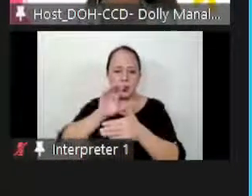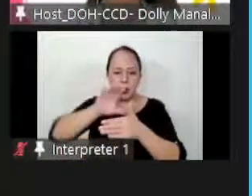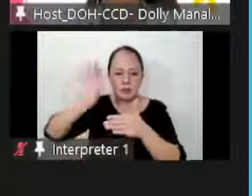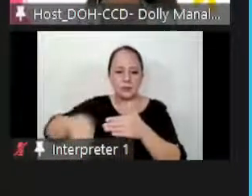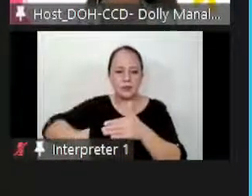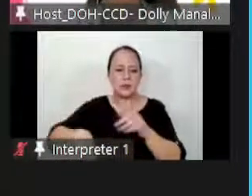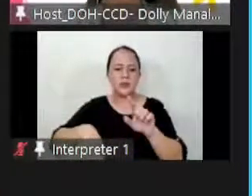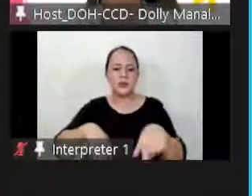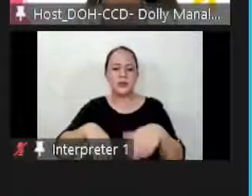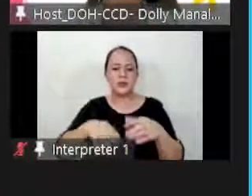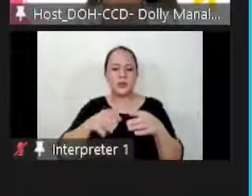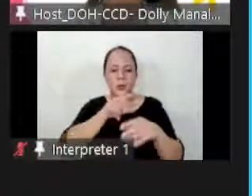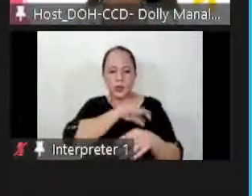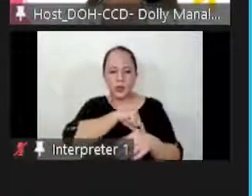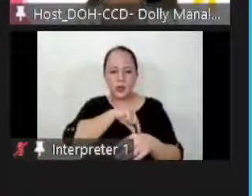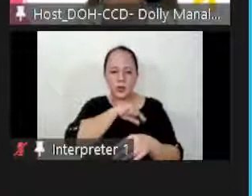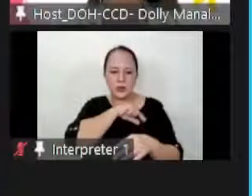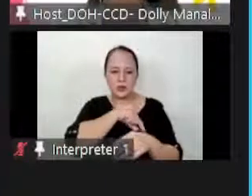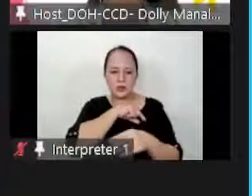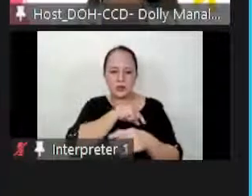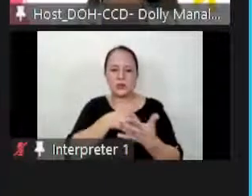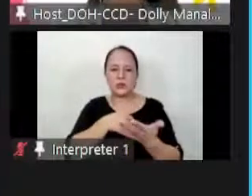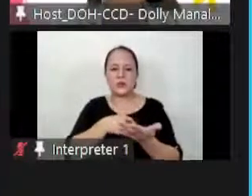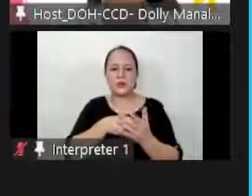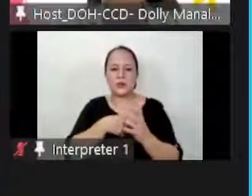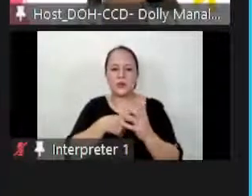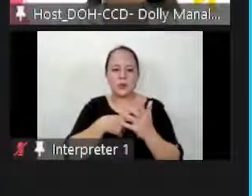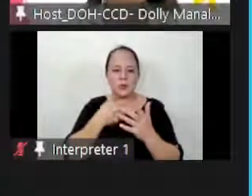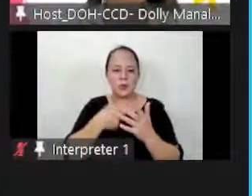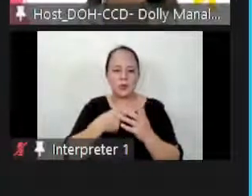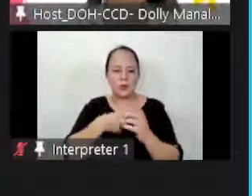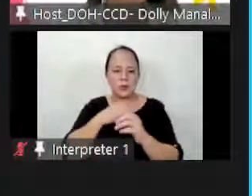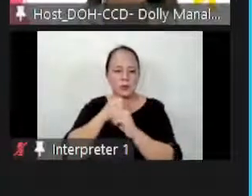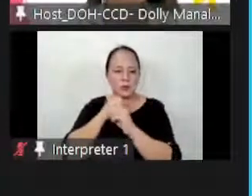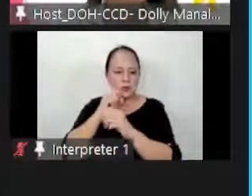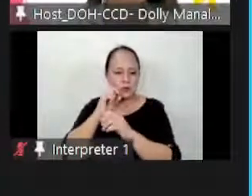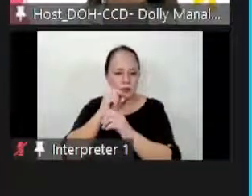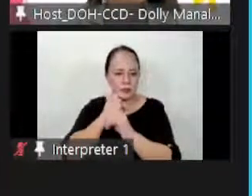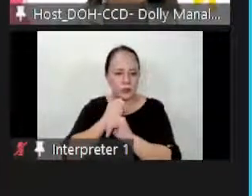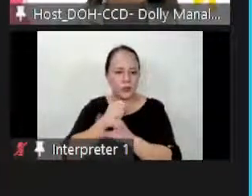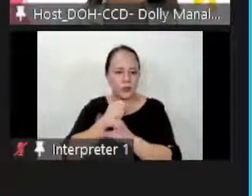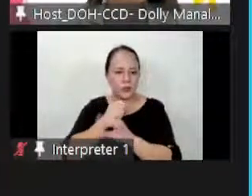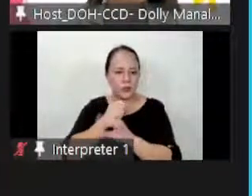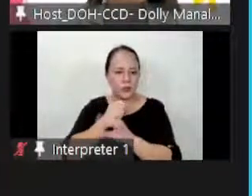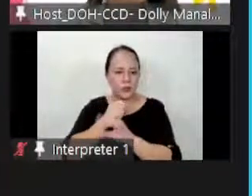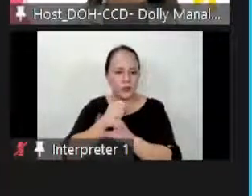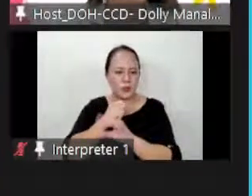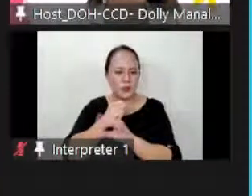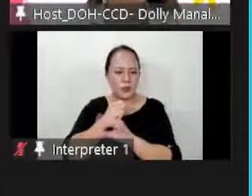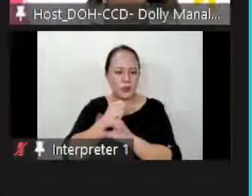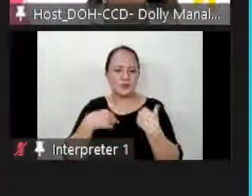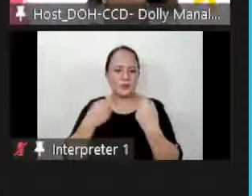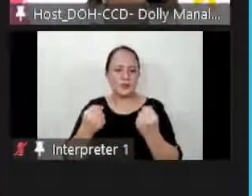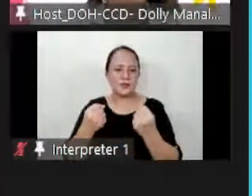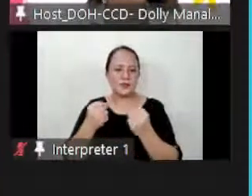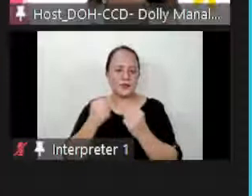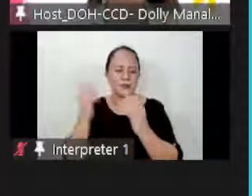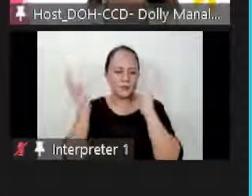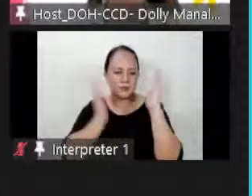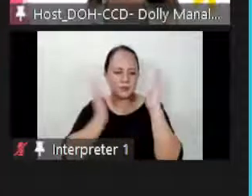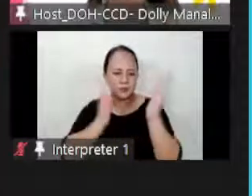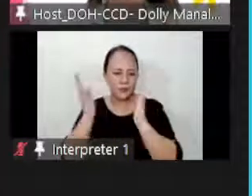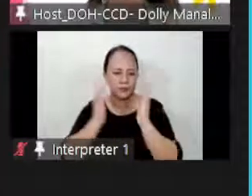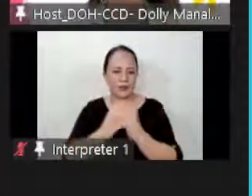of quality and cost-effective, promotive, preventive health services. And Section 30